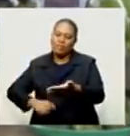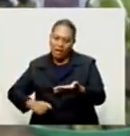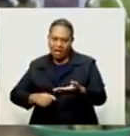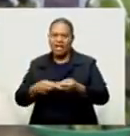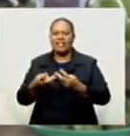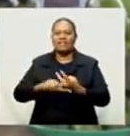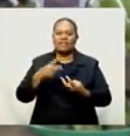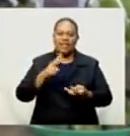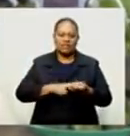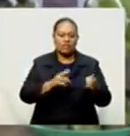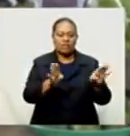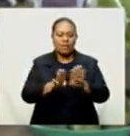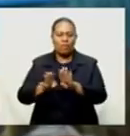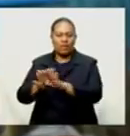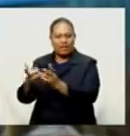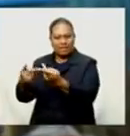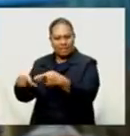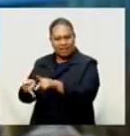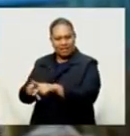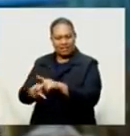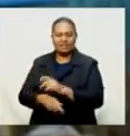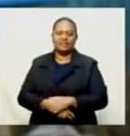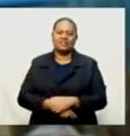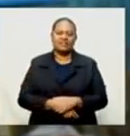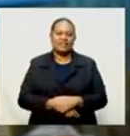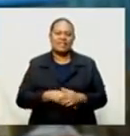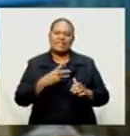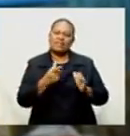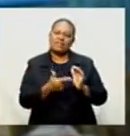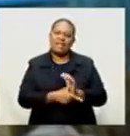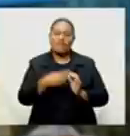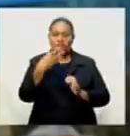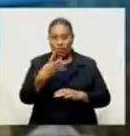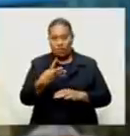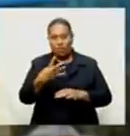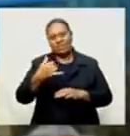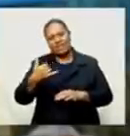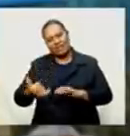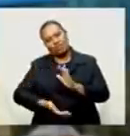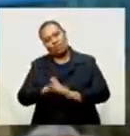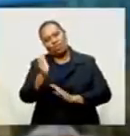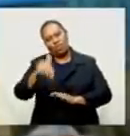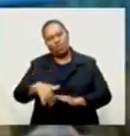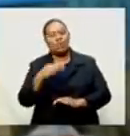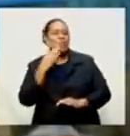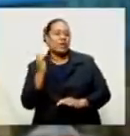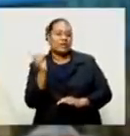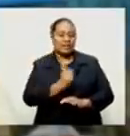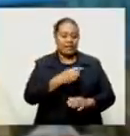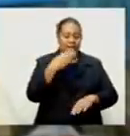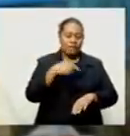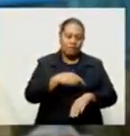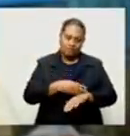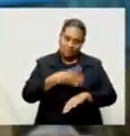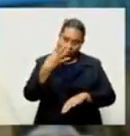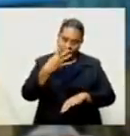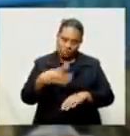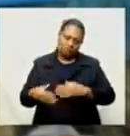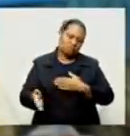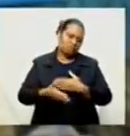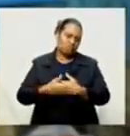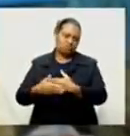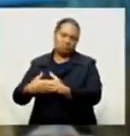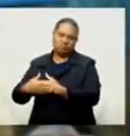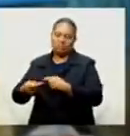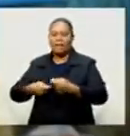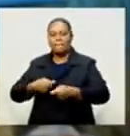the borders. People knock off from 4. The time when they come to the market, our market is closed at 4 sharp. So that is something that